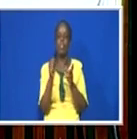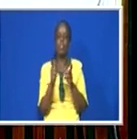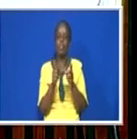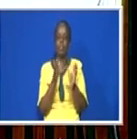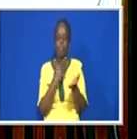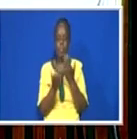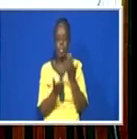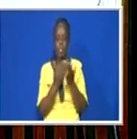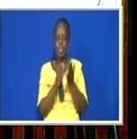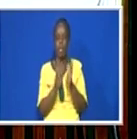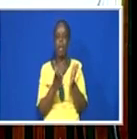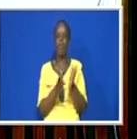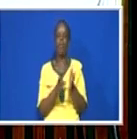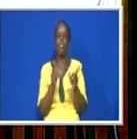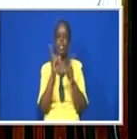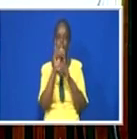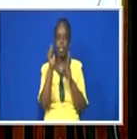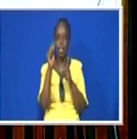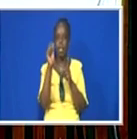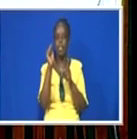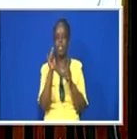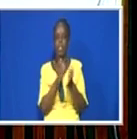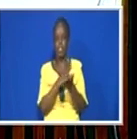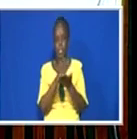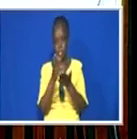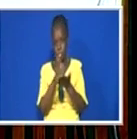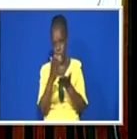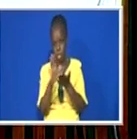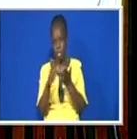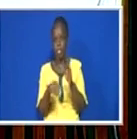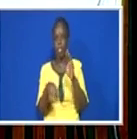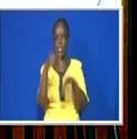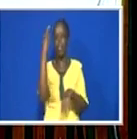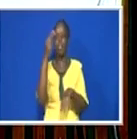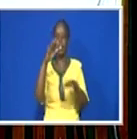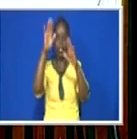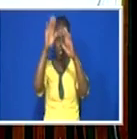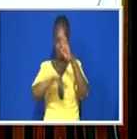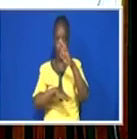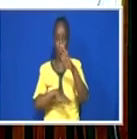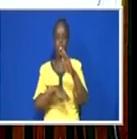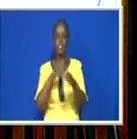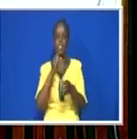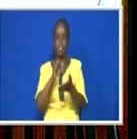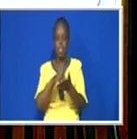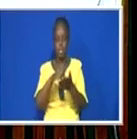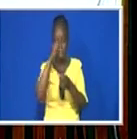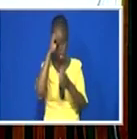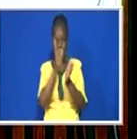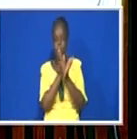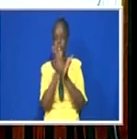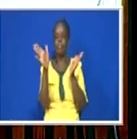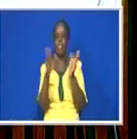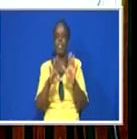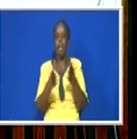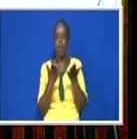are spread. If you compare the least performer and the highest performer, what is the deviation? Are they deviating